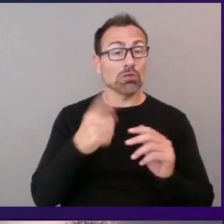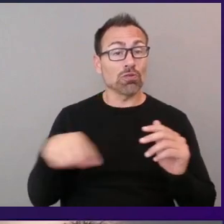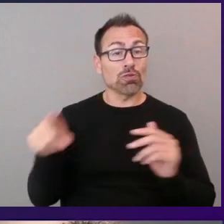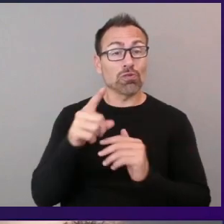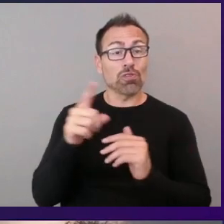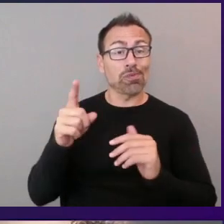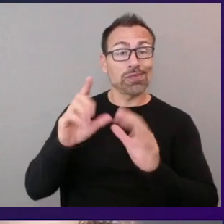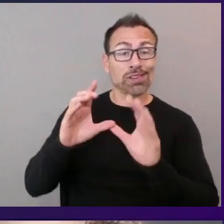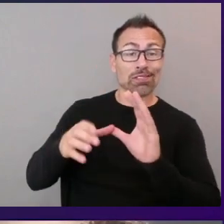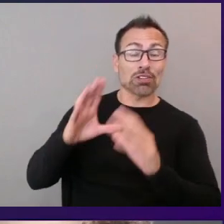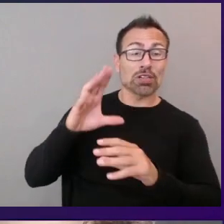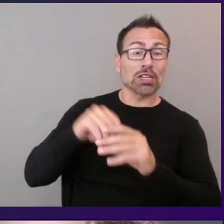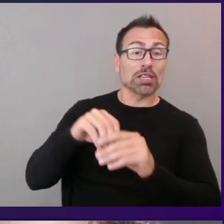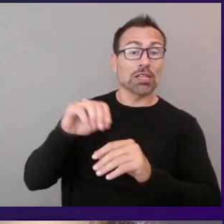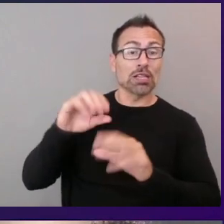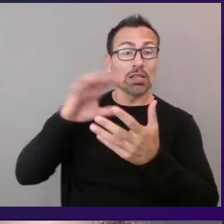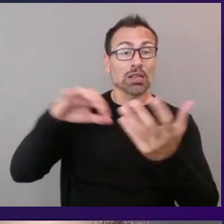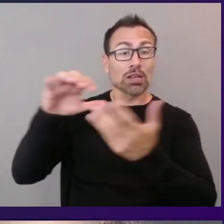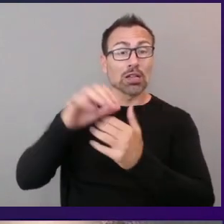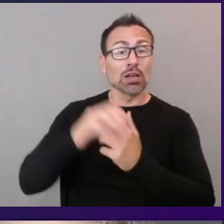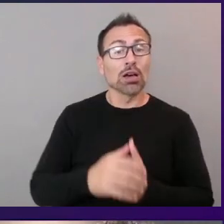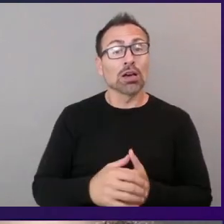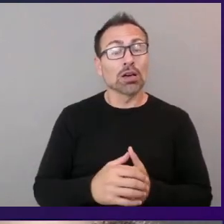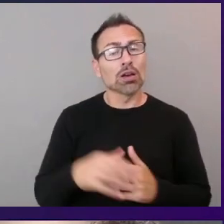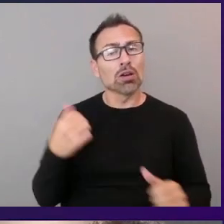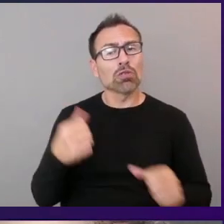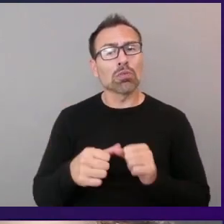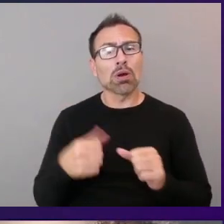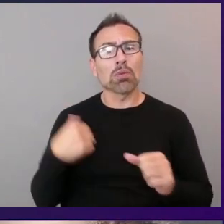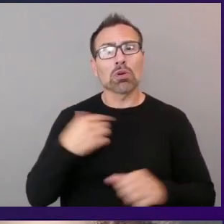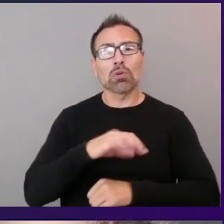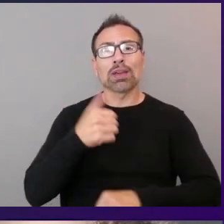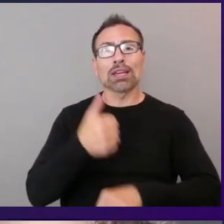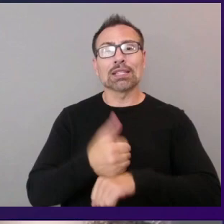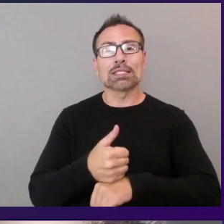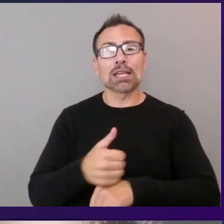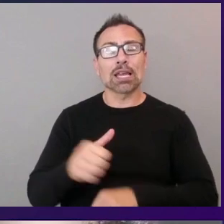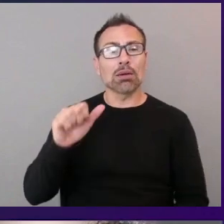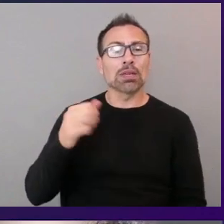you remember, we had email as a default login mechanism.